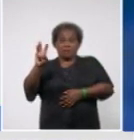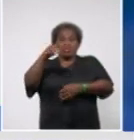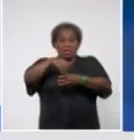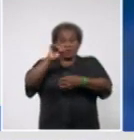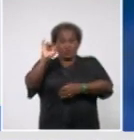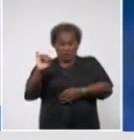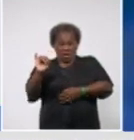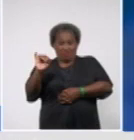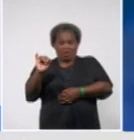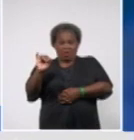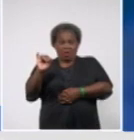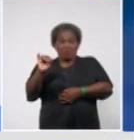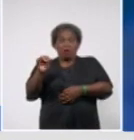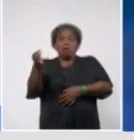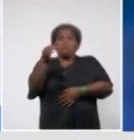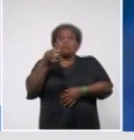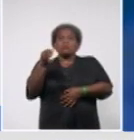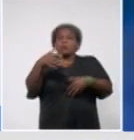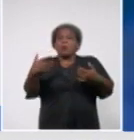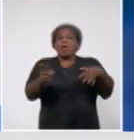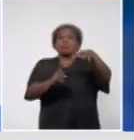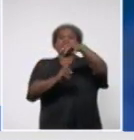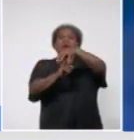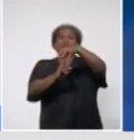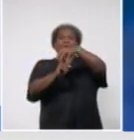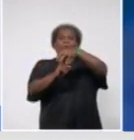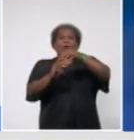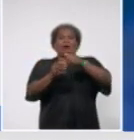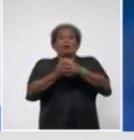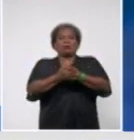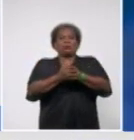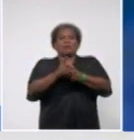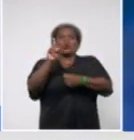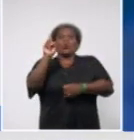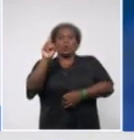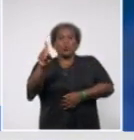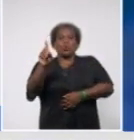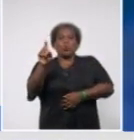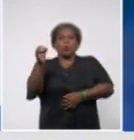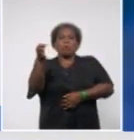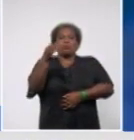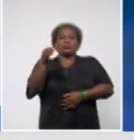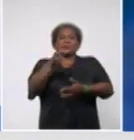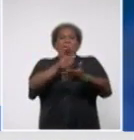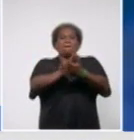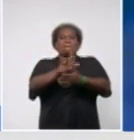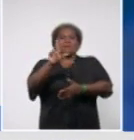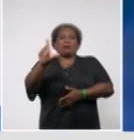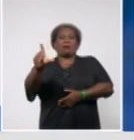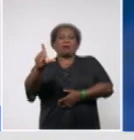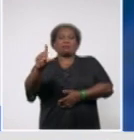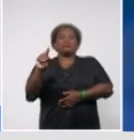6 to Artemisa, and the municipalities of San Cristobal with 3,